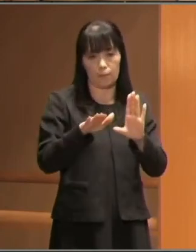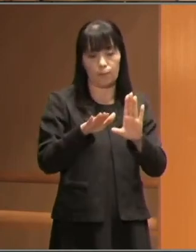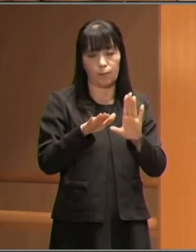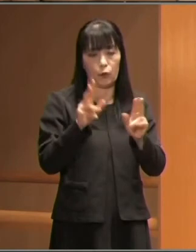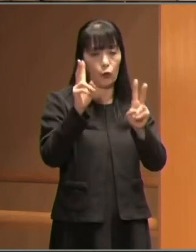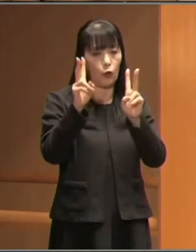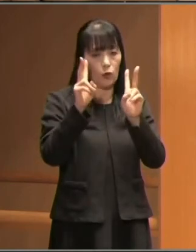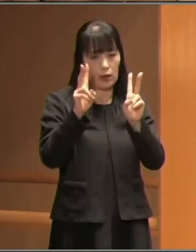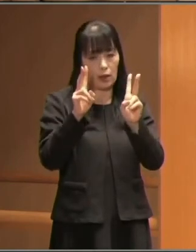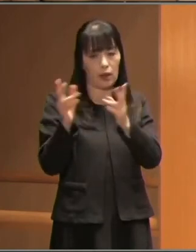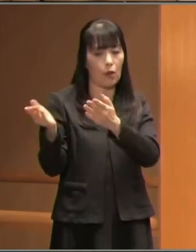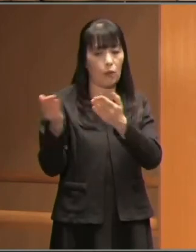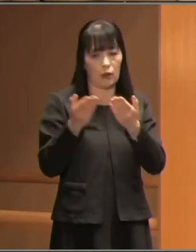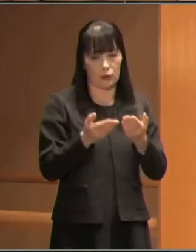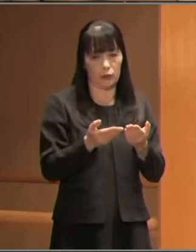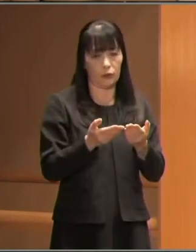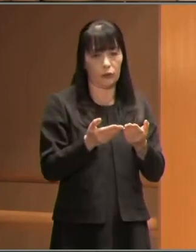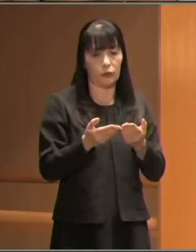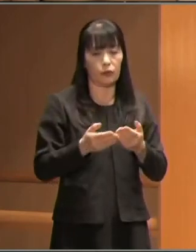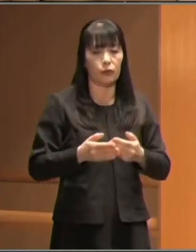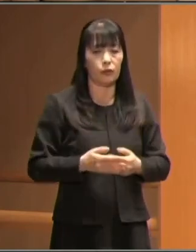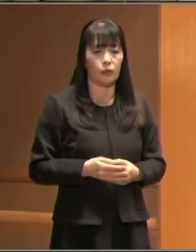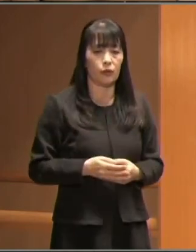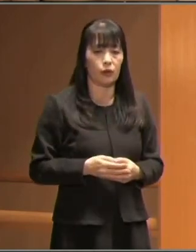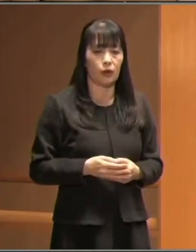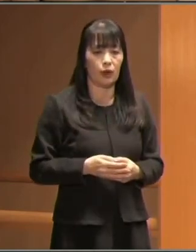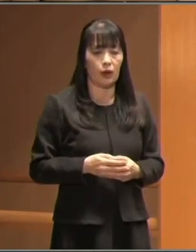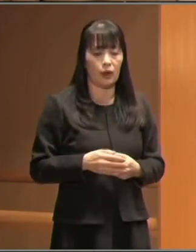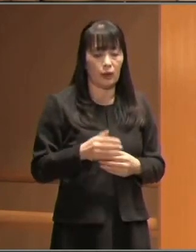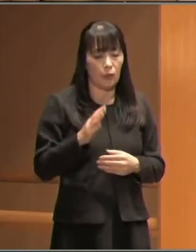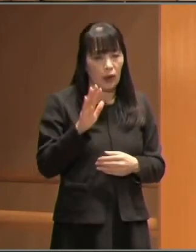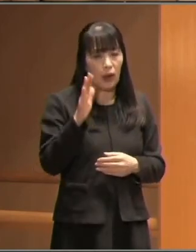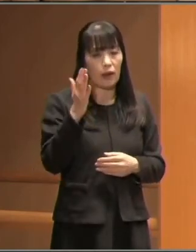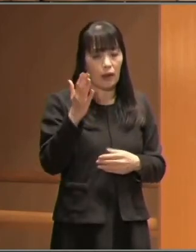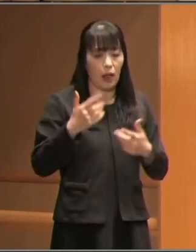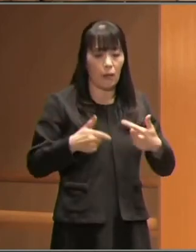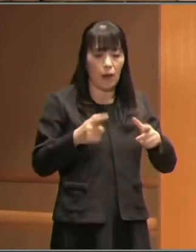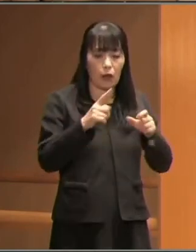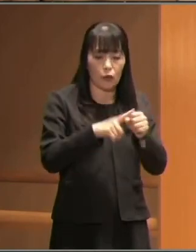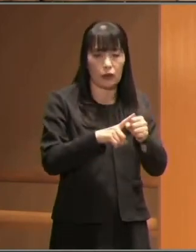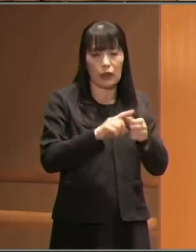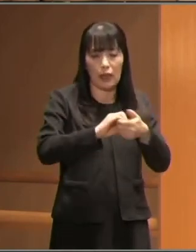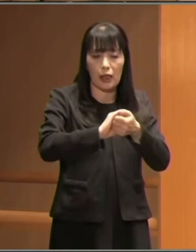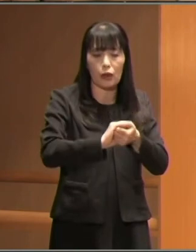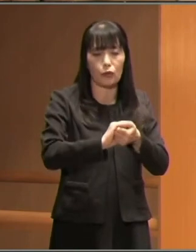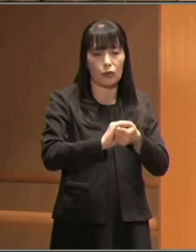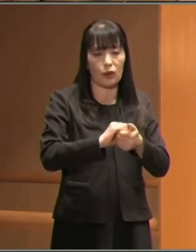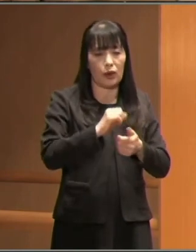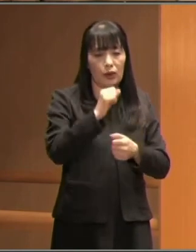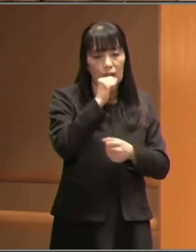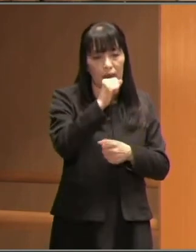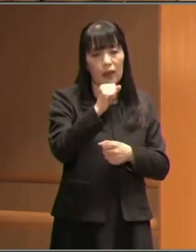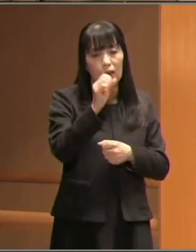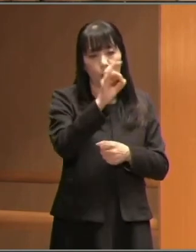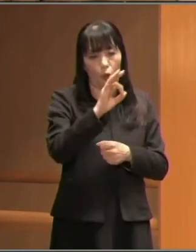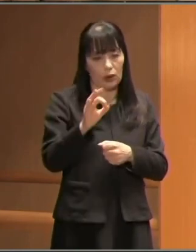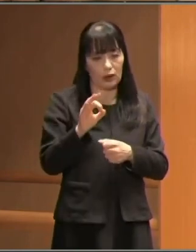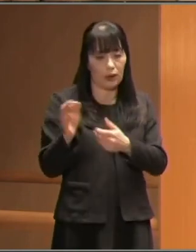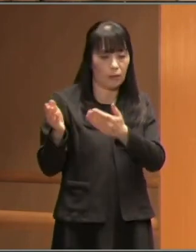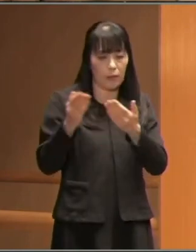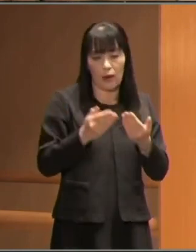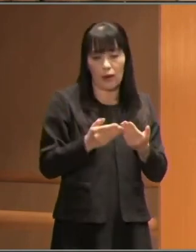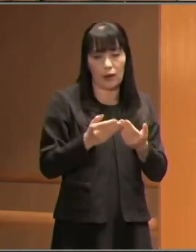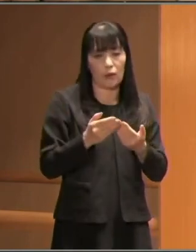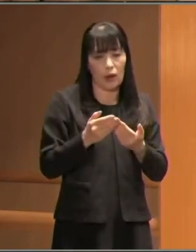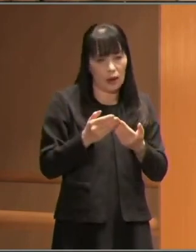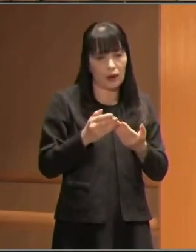and we purchased the raw ingredients from Okayama Prefecture, but we can't have